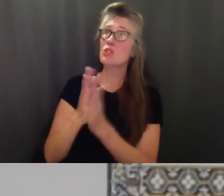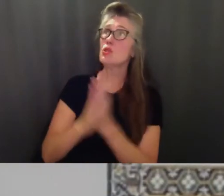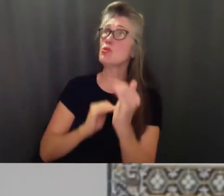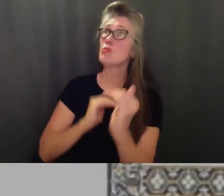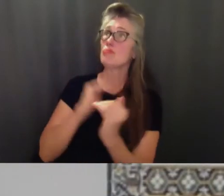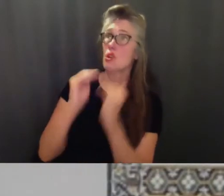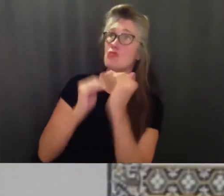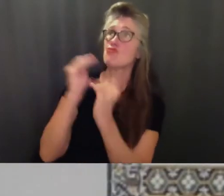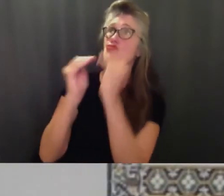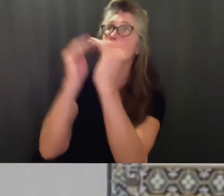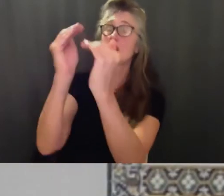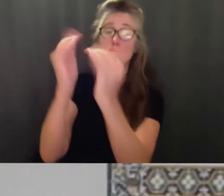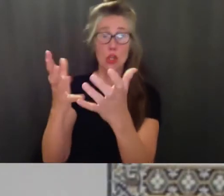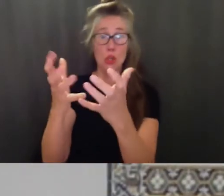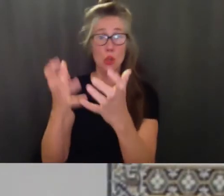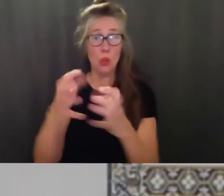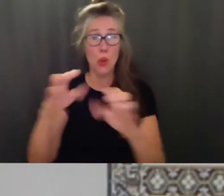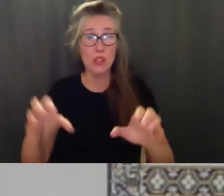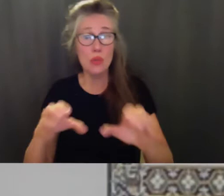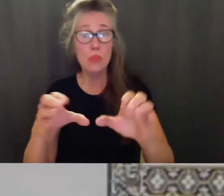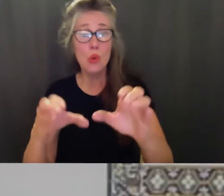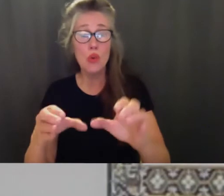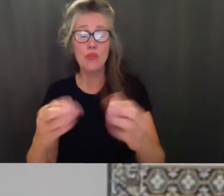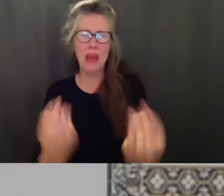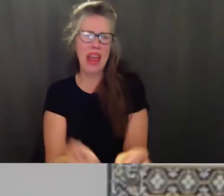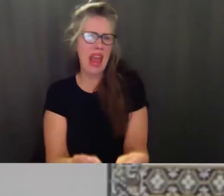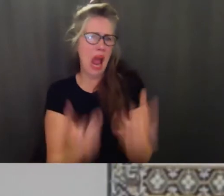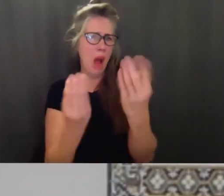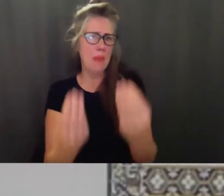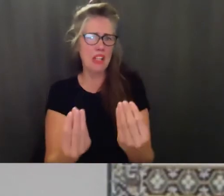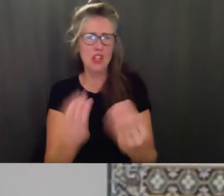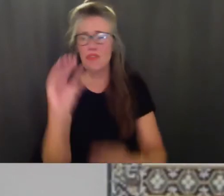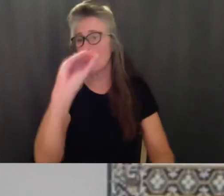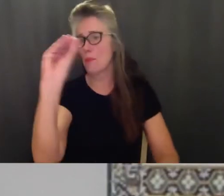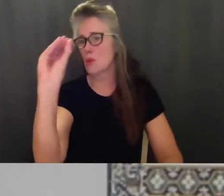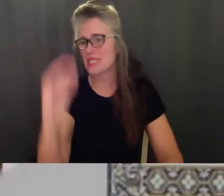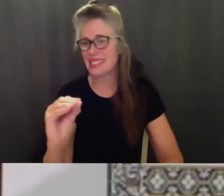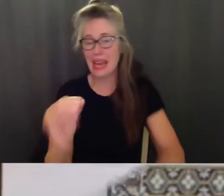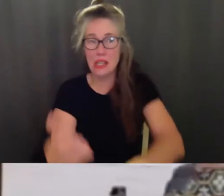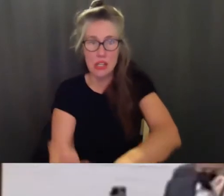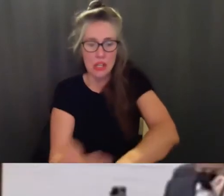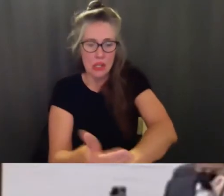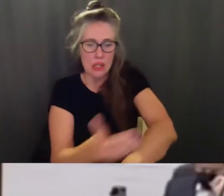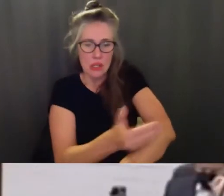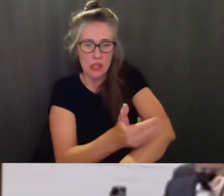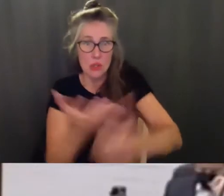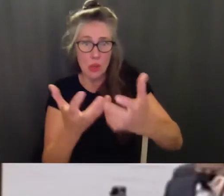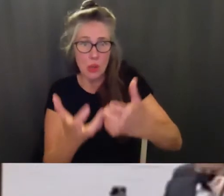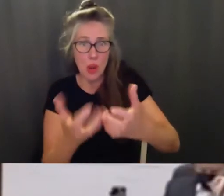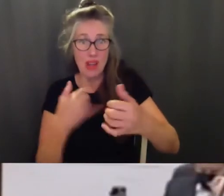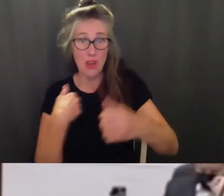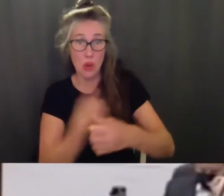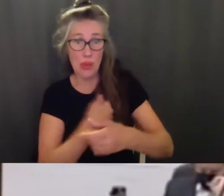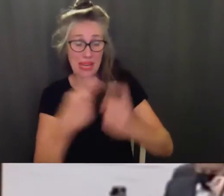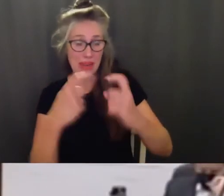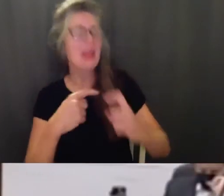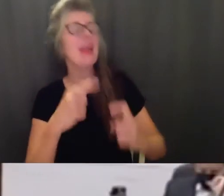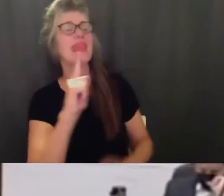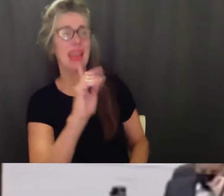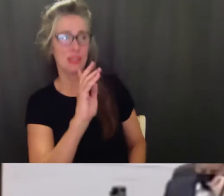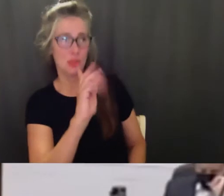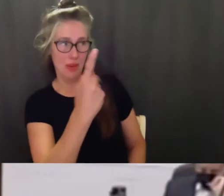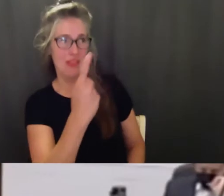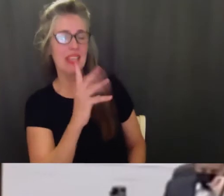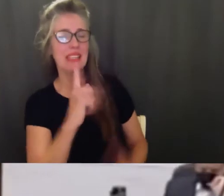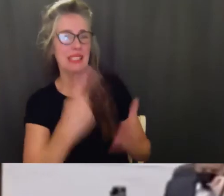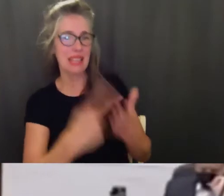saying we want to move by X percentage or not? We have. So that was one of the conversations I had with Dr. Maldonado and